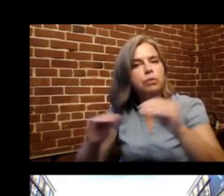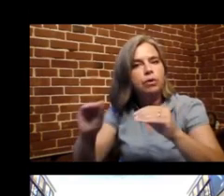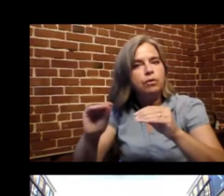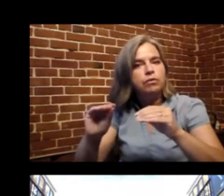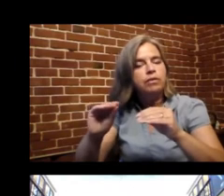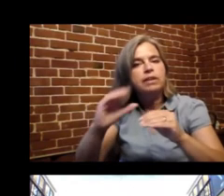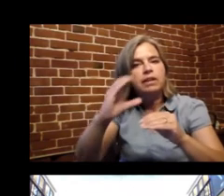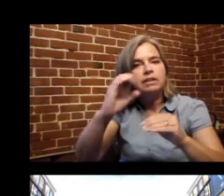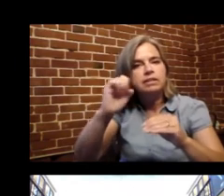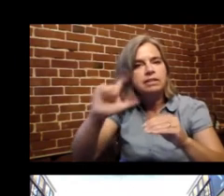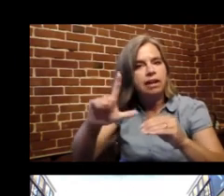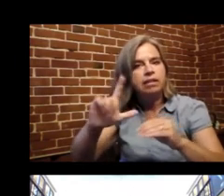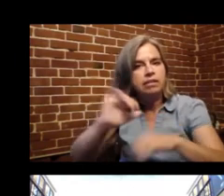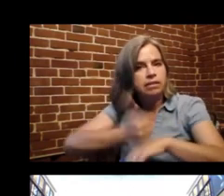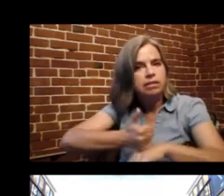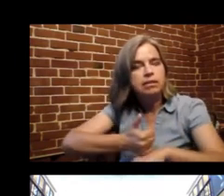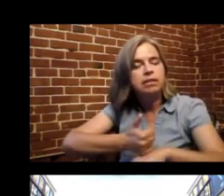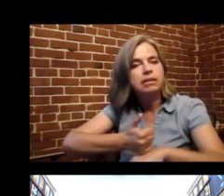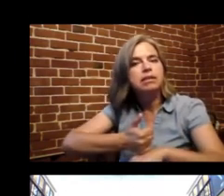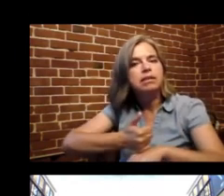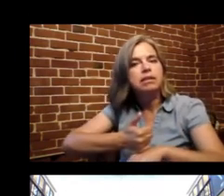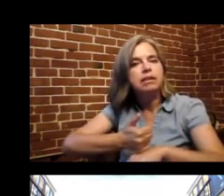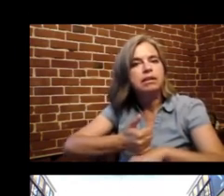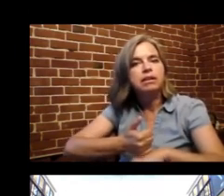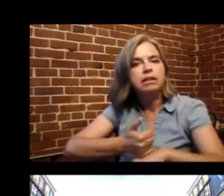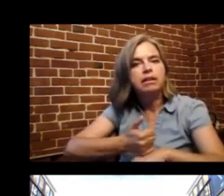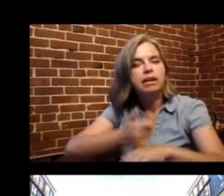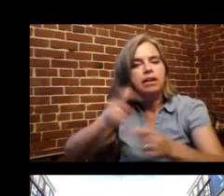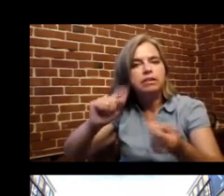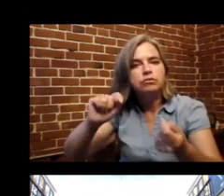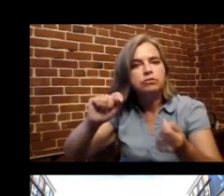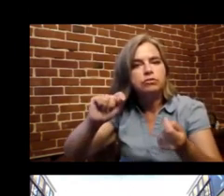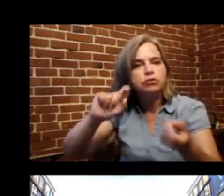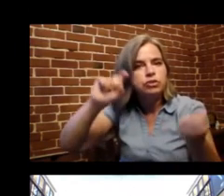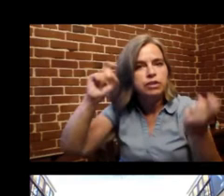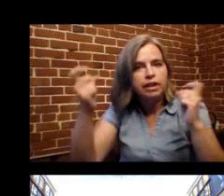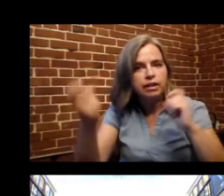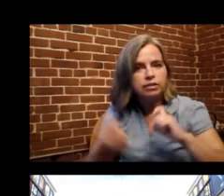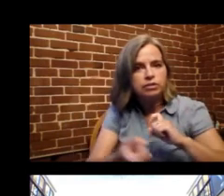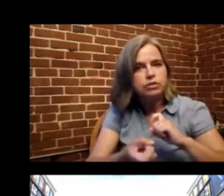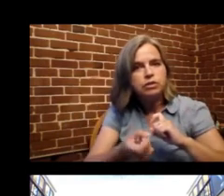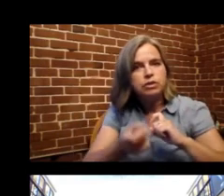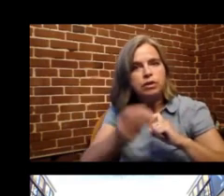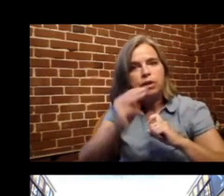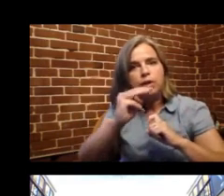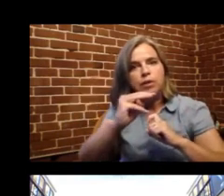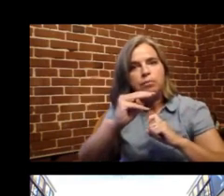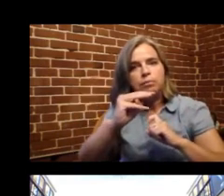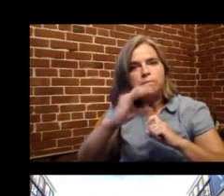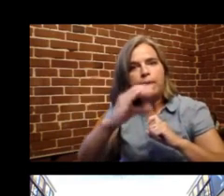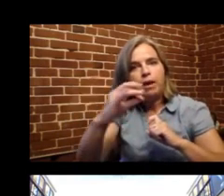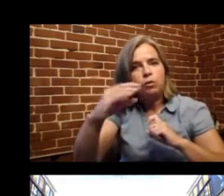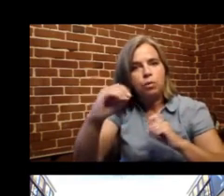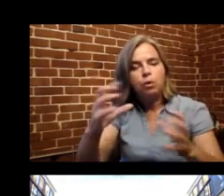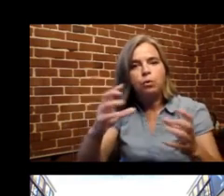cell. So it is kind of like a transformation from a macro to a microscopic